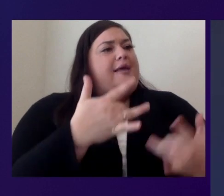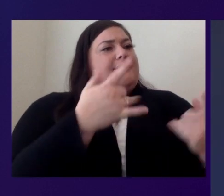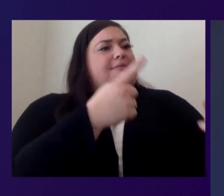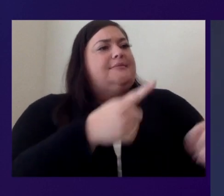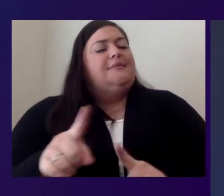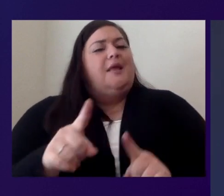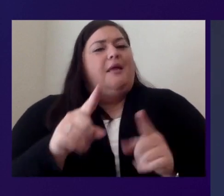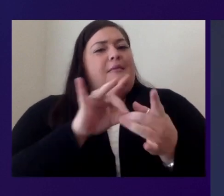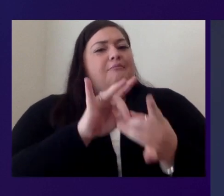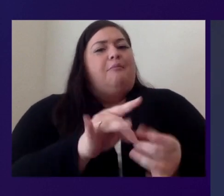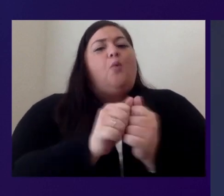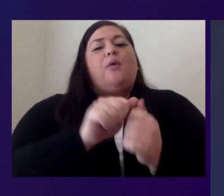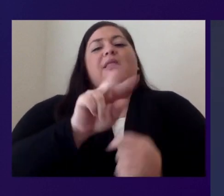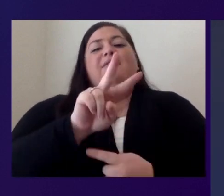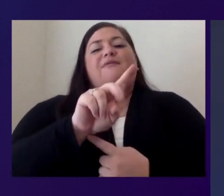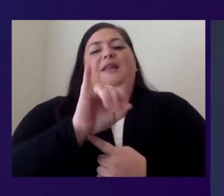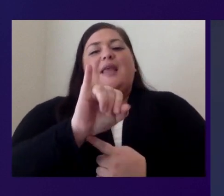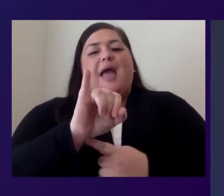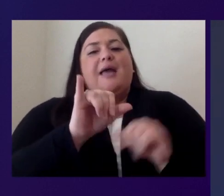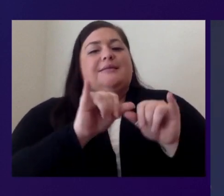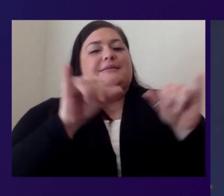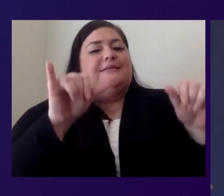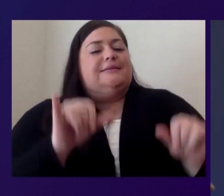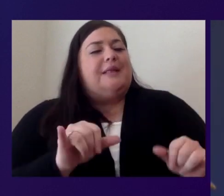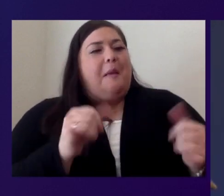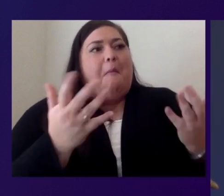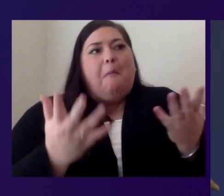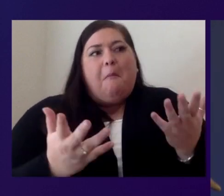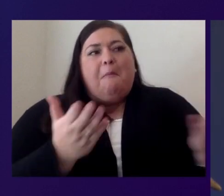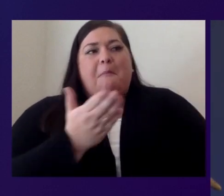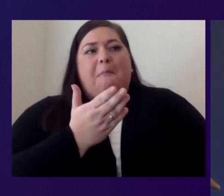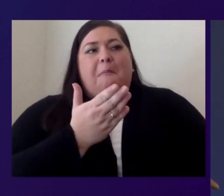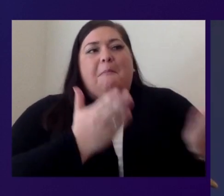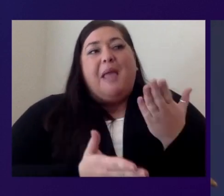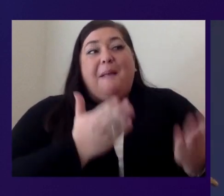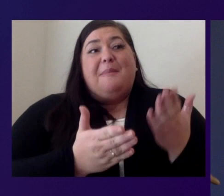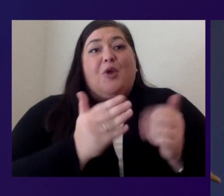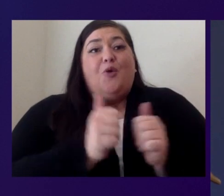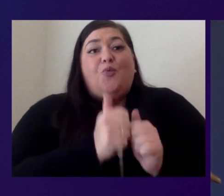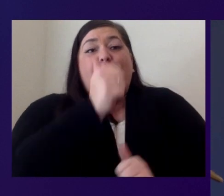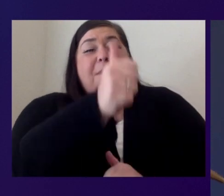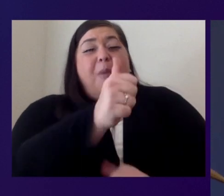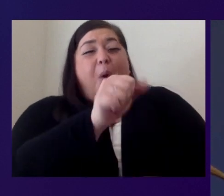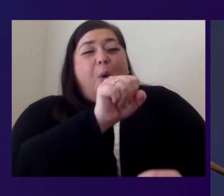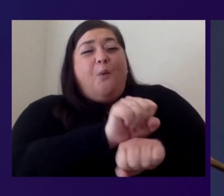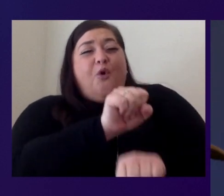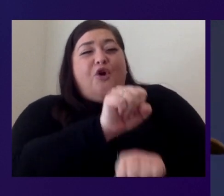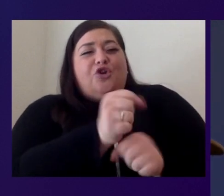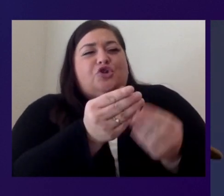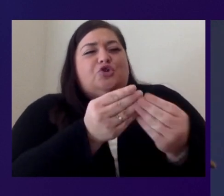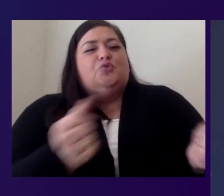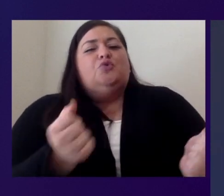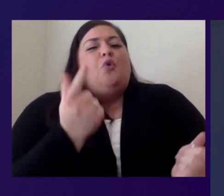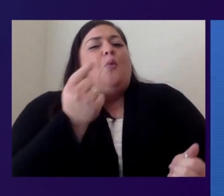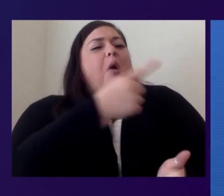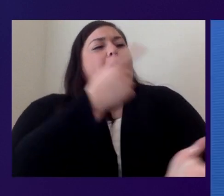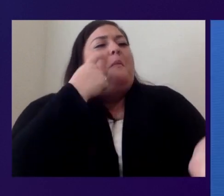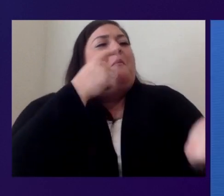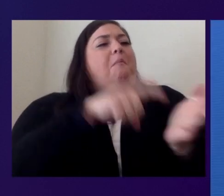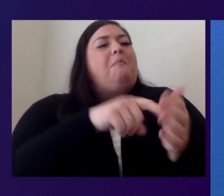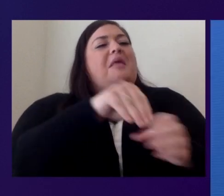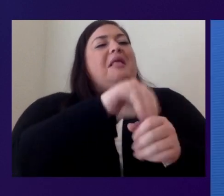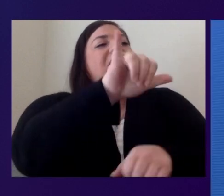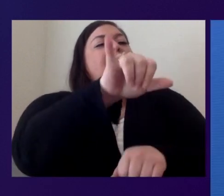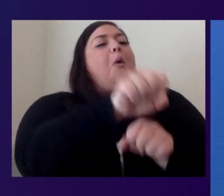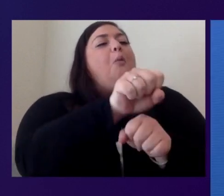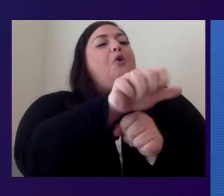VDI systems and maybe even remote work solutions? But what are we seeing in the workplace? Yeah, that's a good